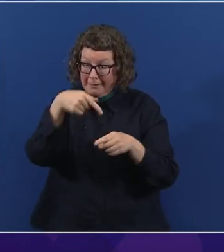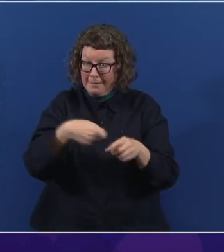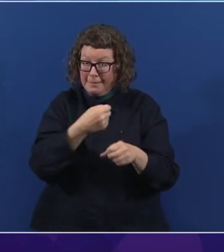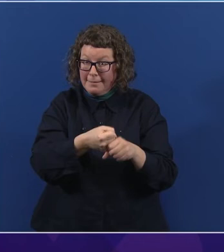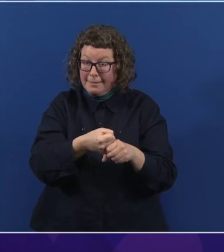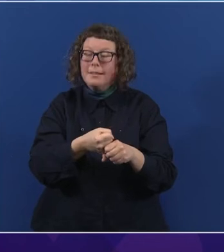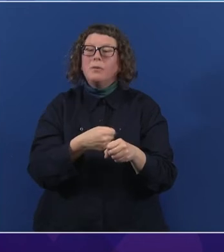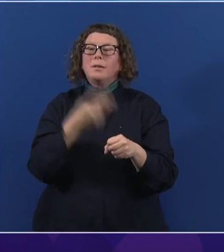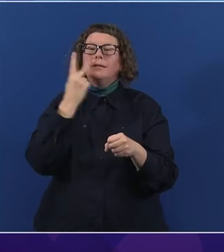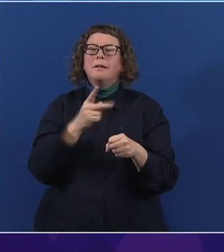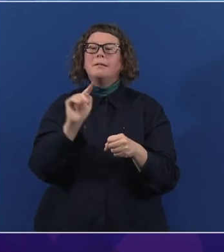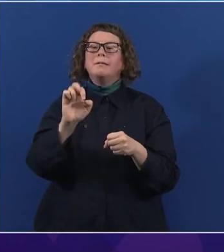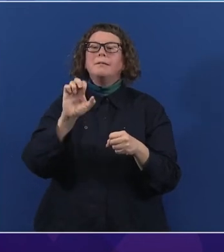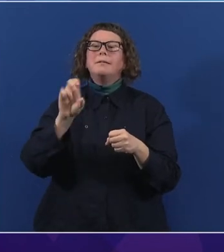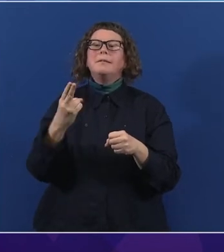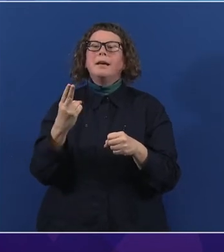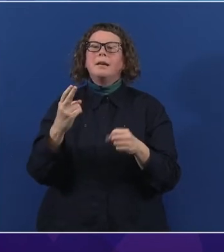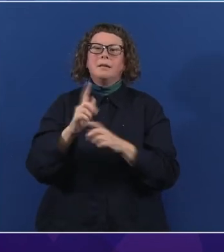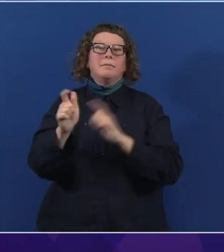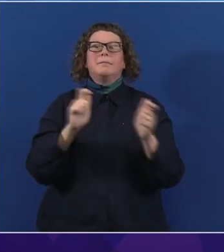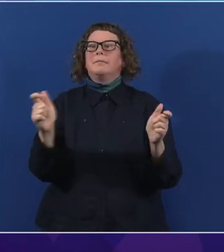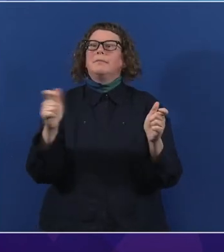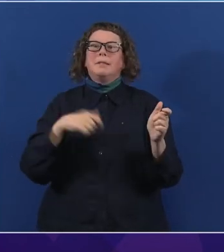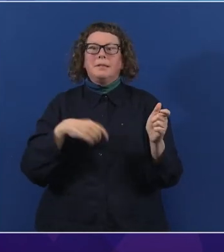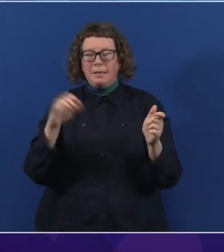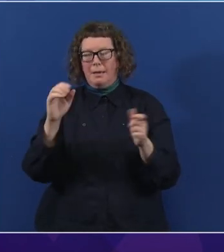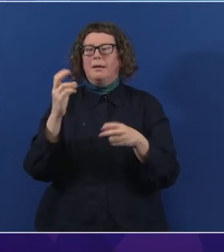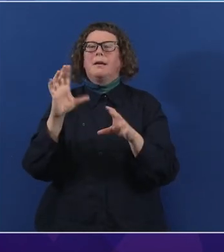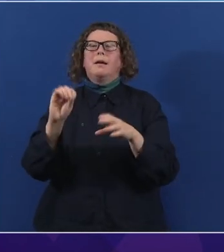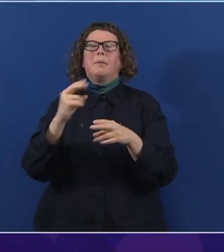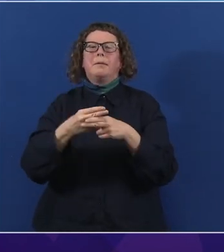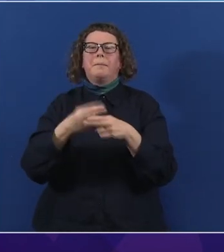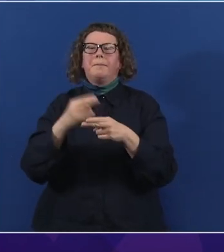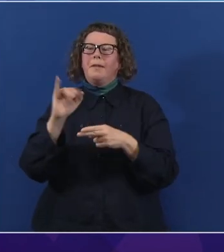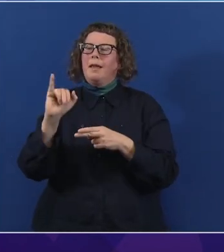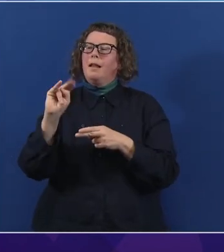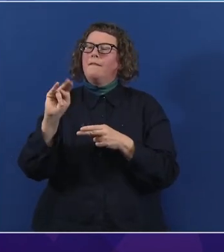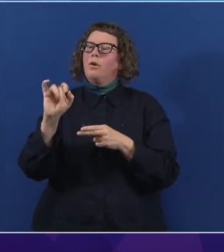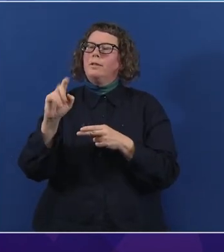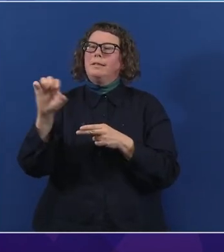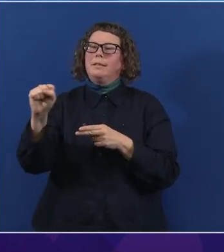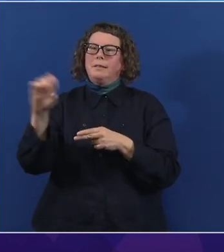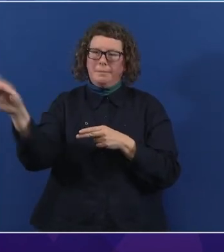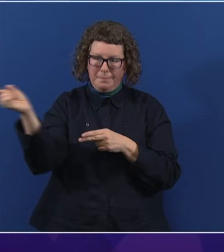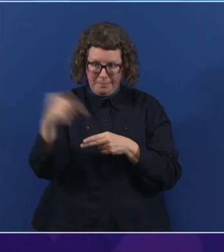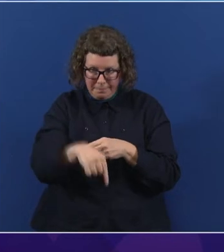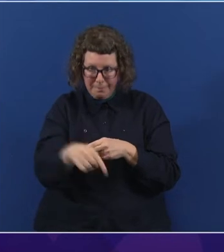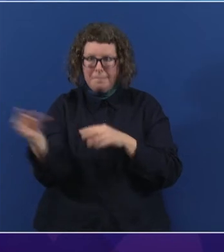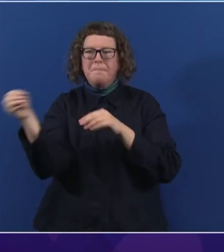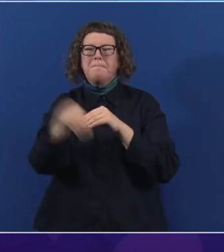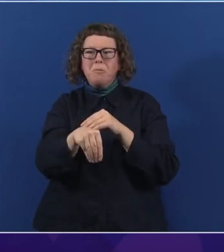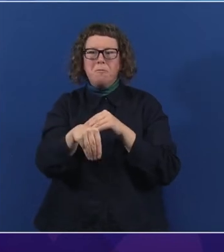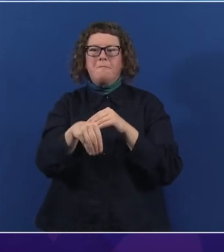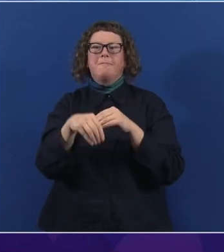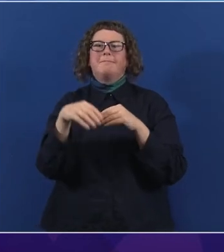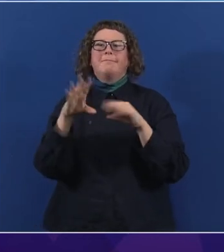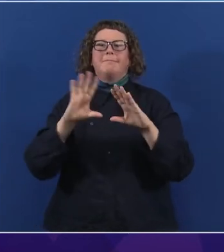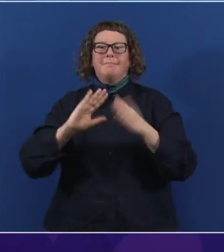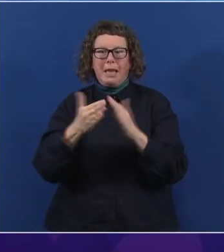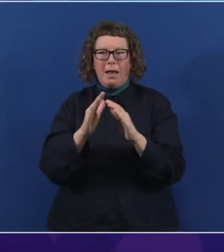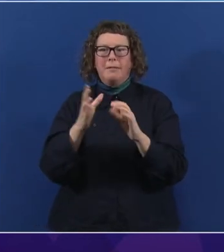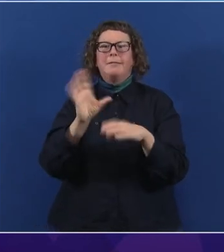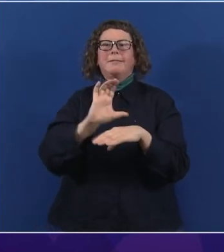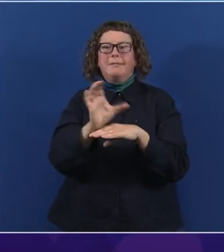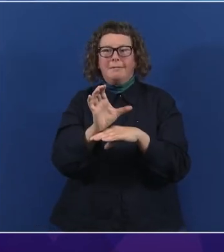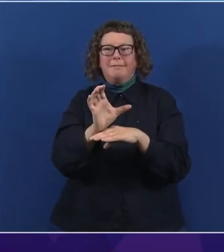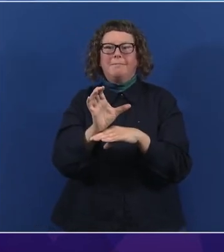we saw tech giant Infosys announce it's opening its operations in Calgary, creating 500